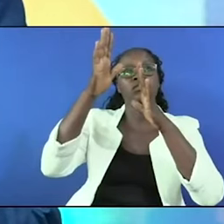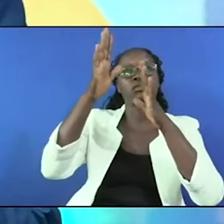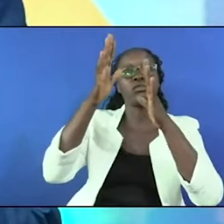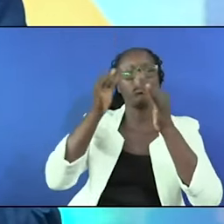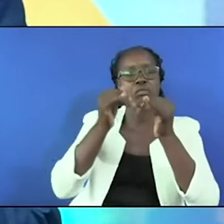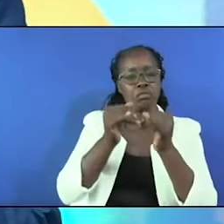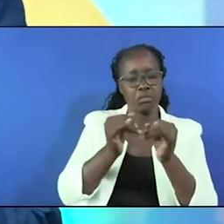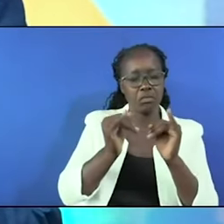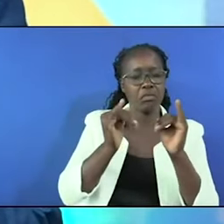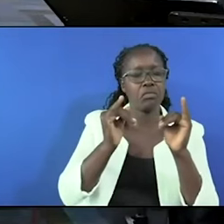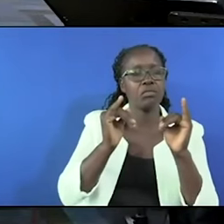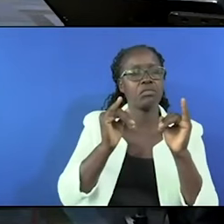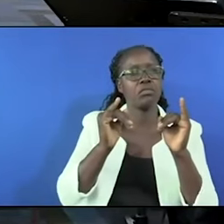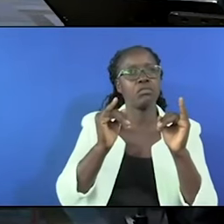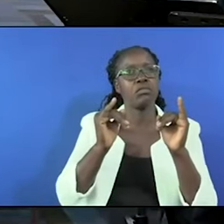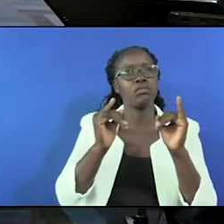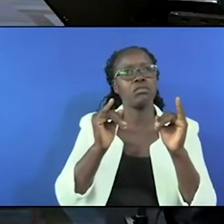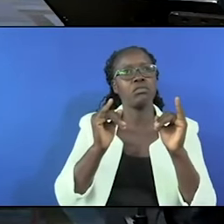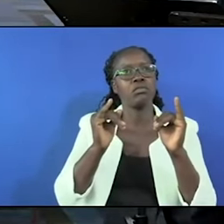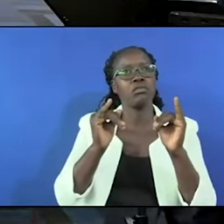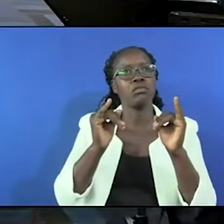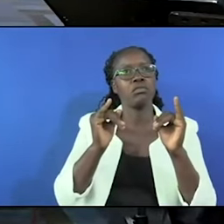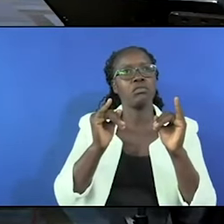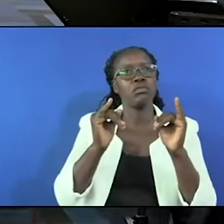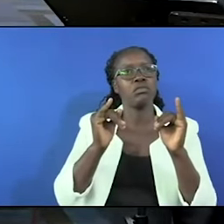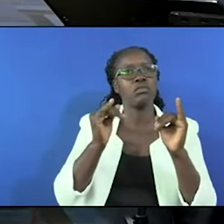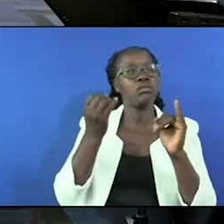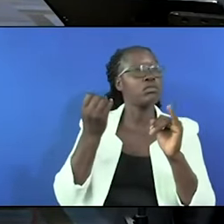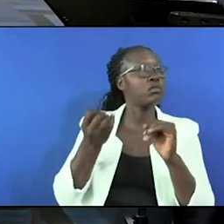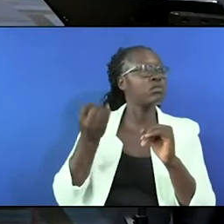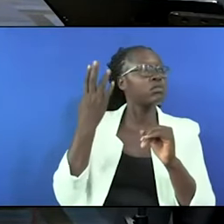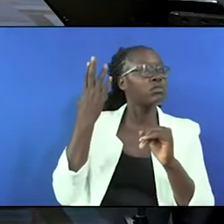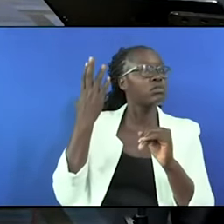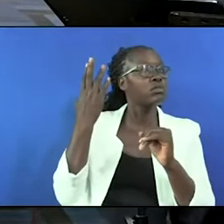have tried. They have understood